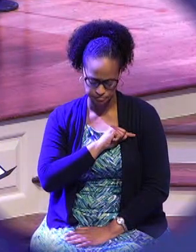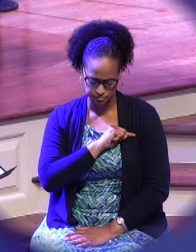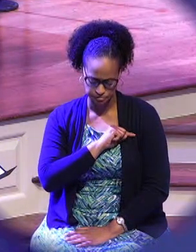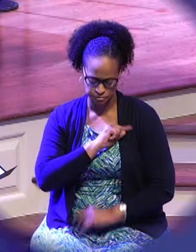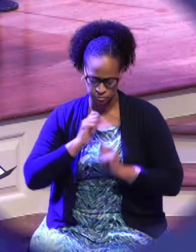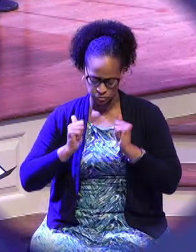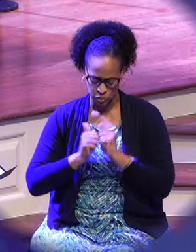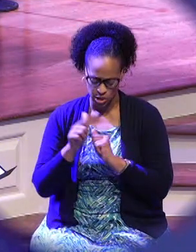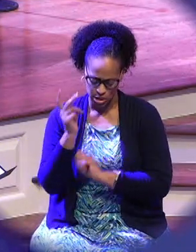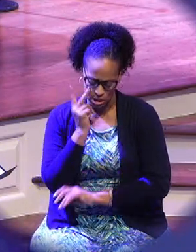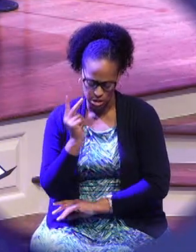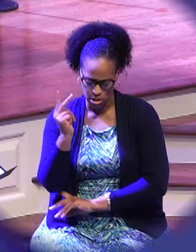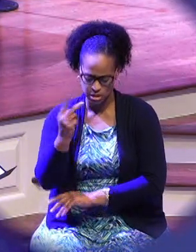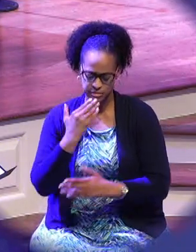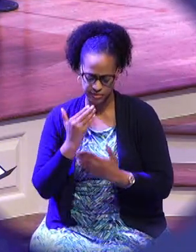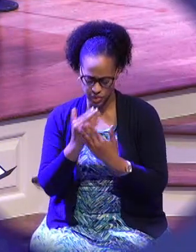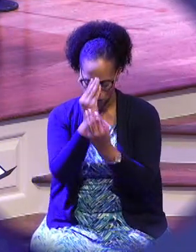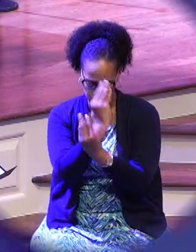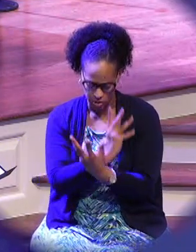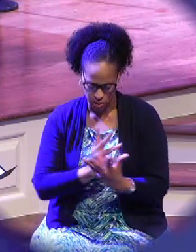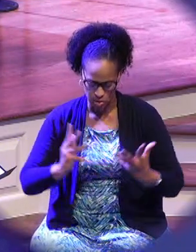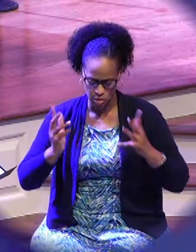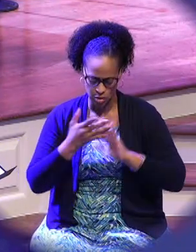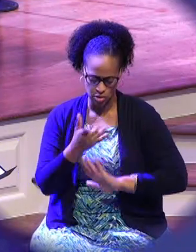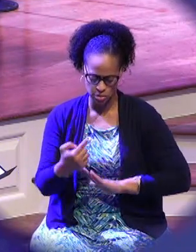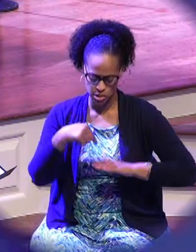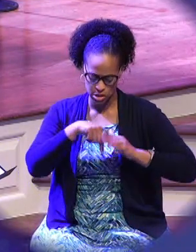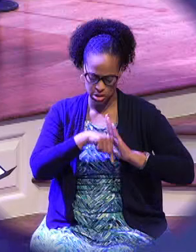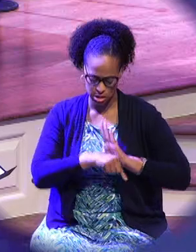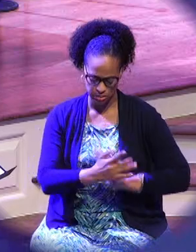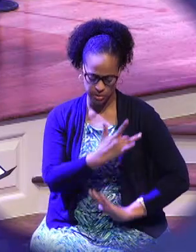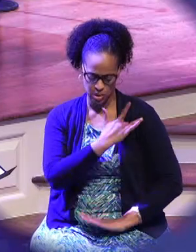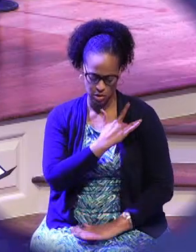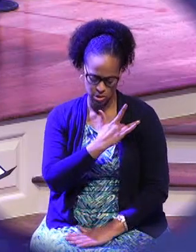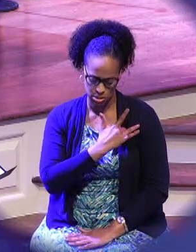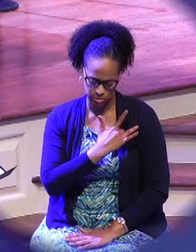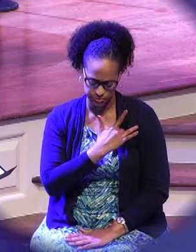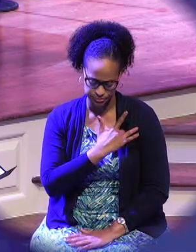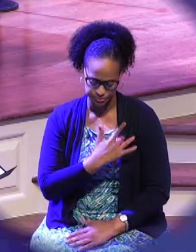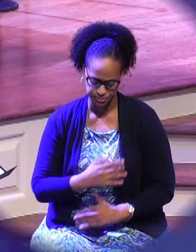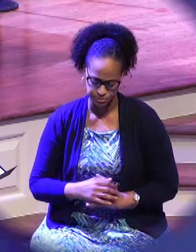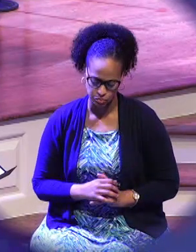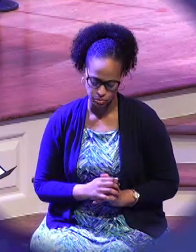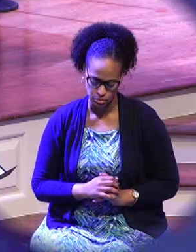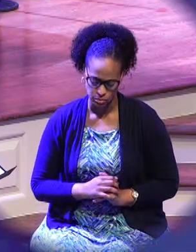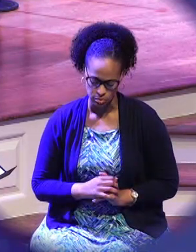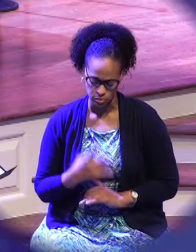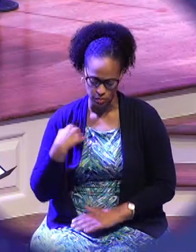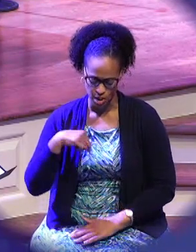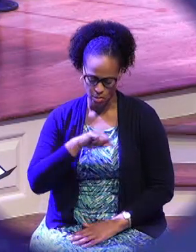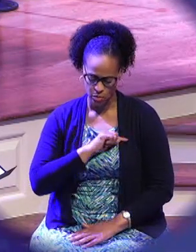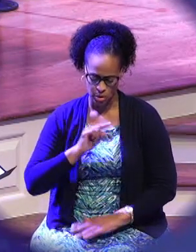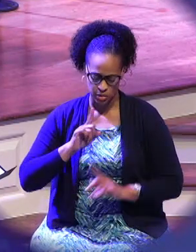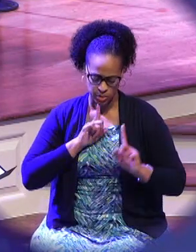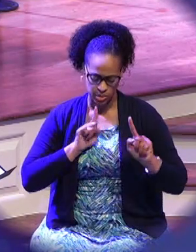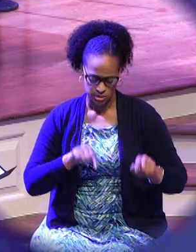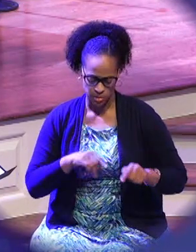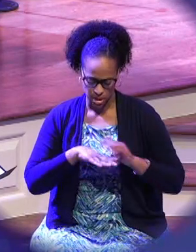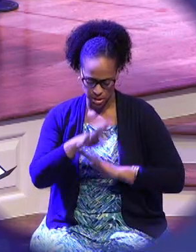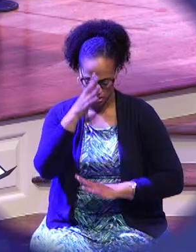that this glimpse of the good news would settle deep in our hearts and we would respond in